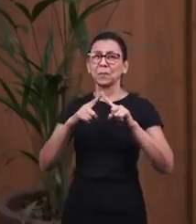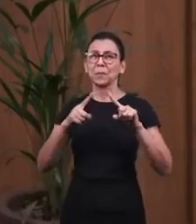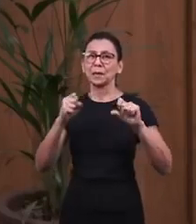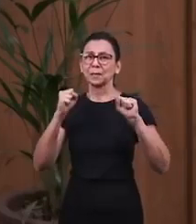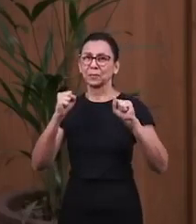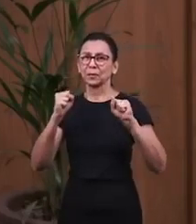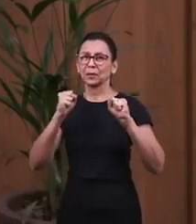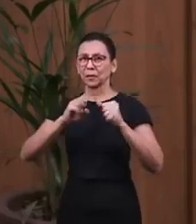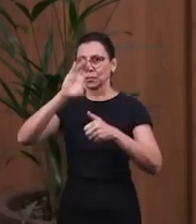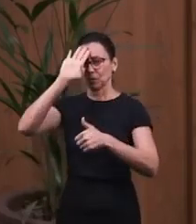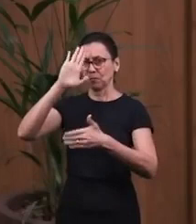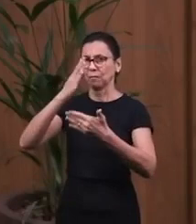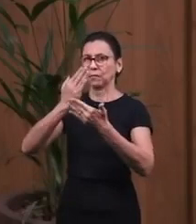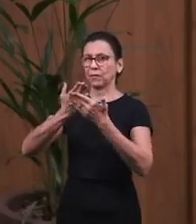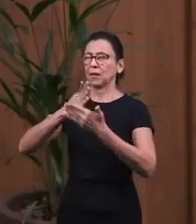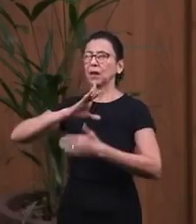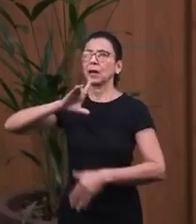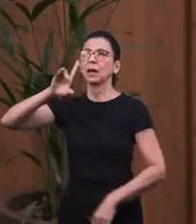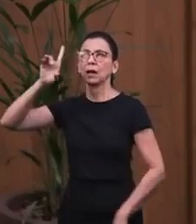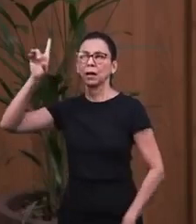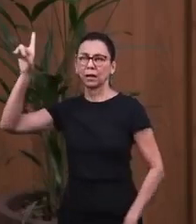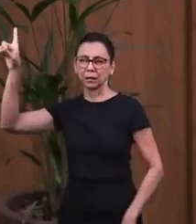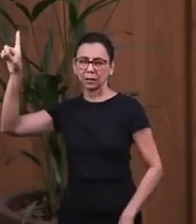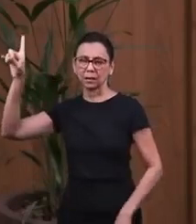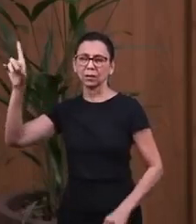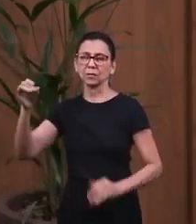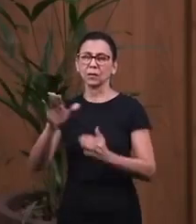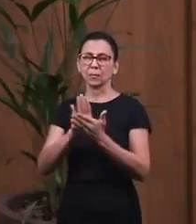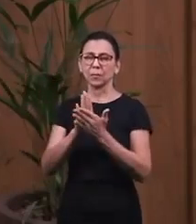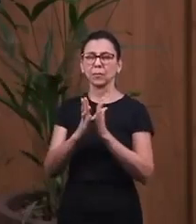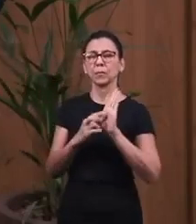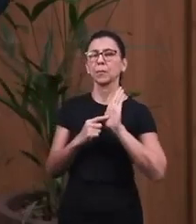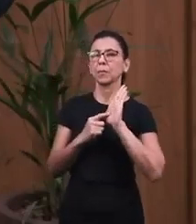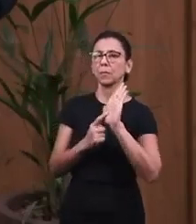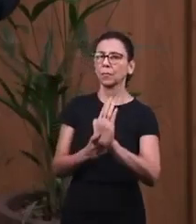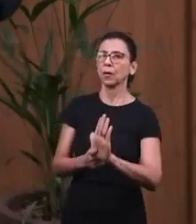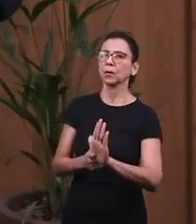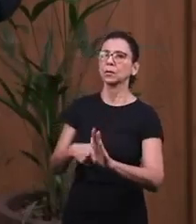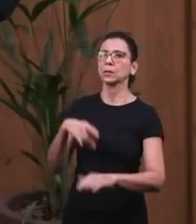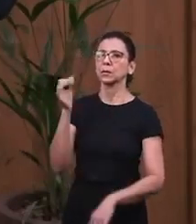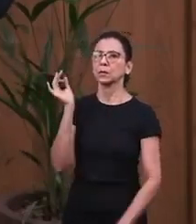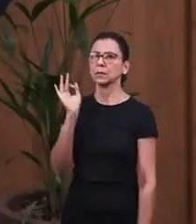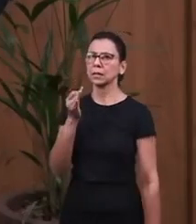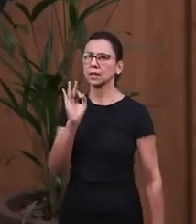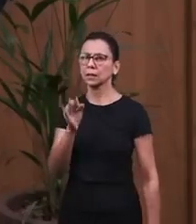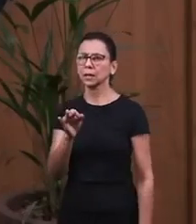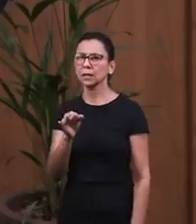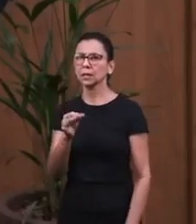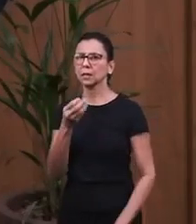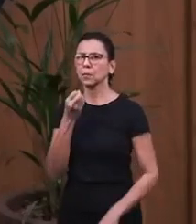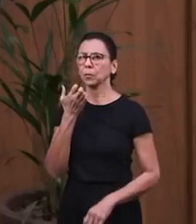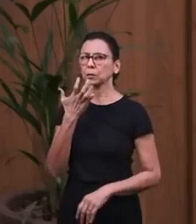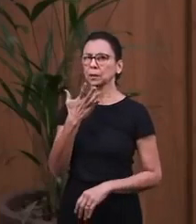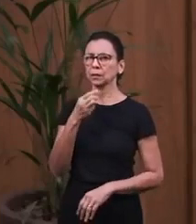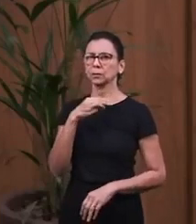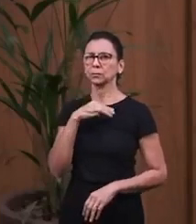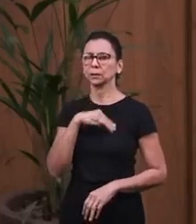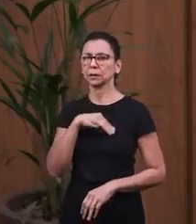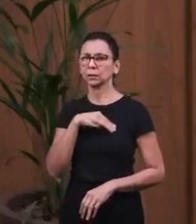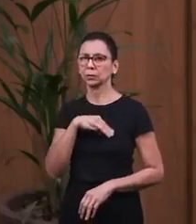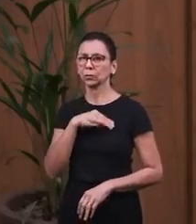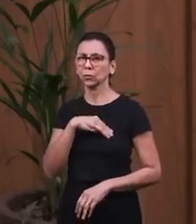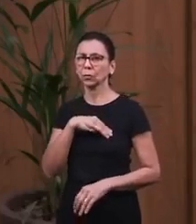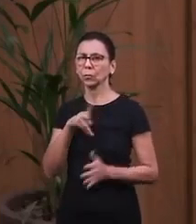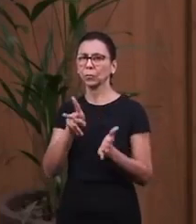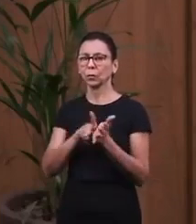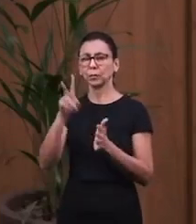the psalmist said, certainly goodness and mercy of the Lord will follow me every